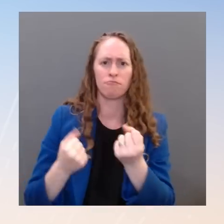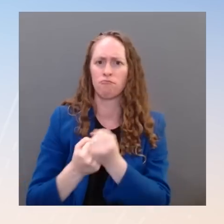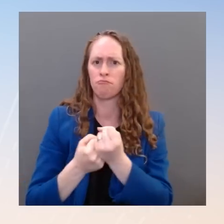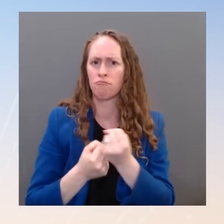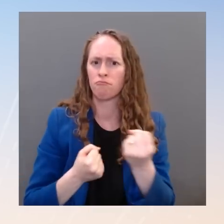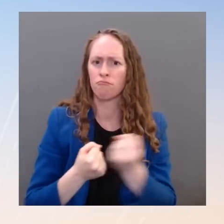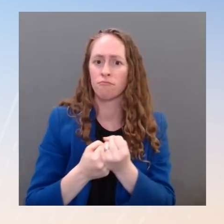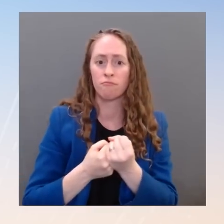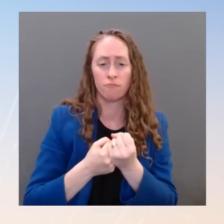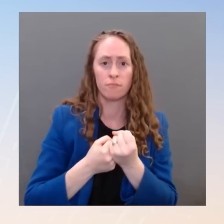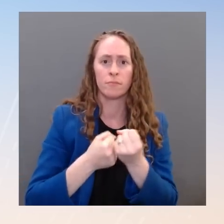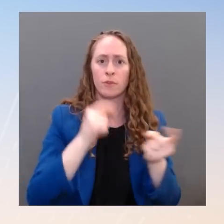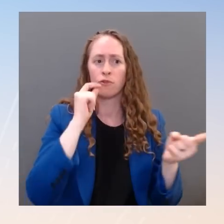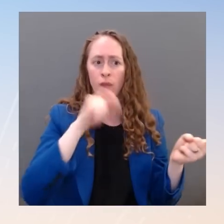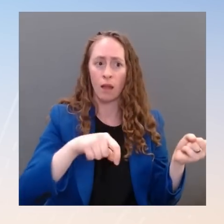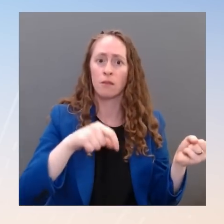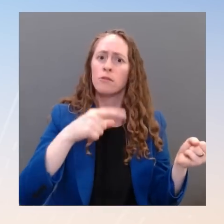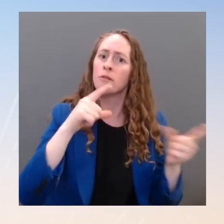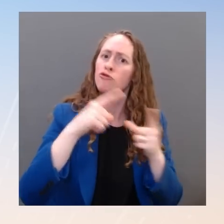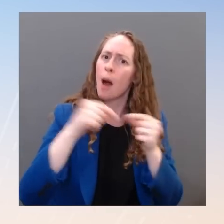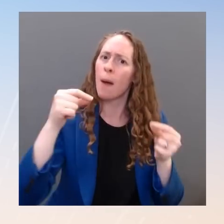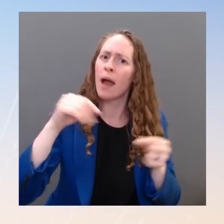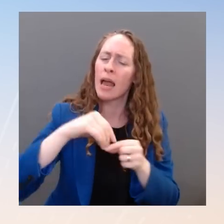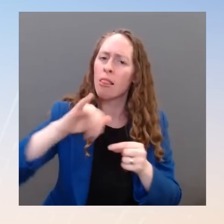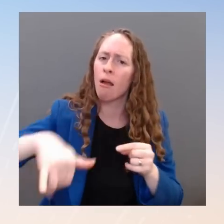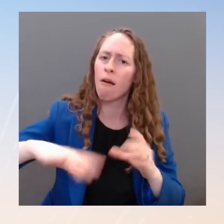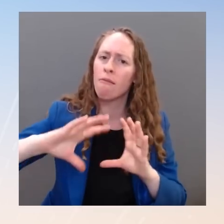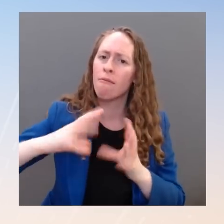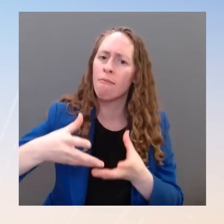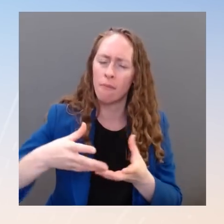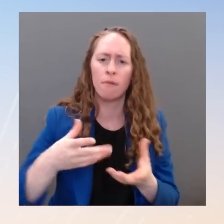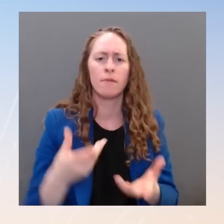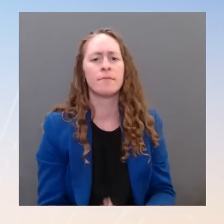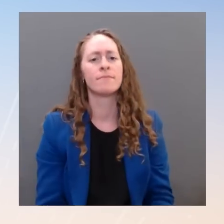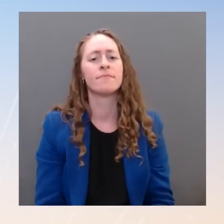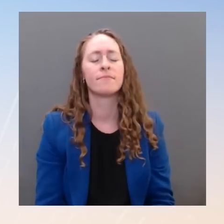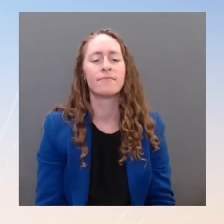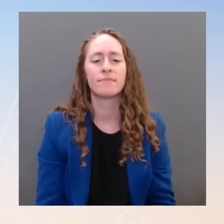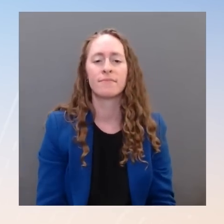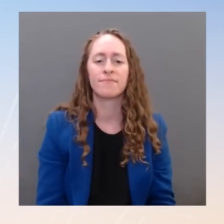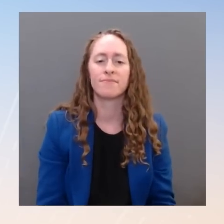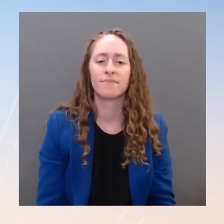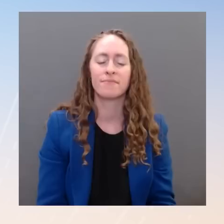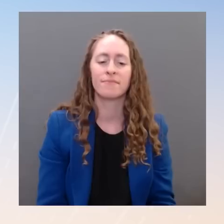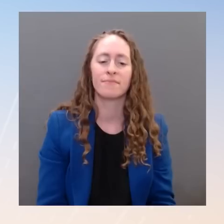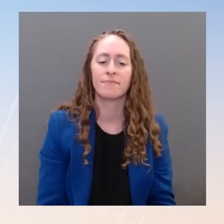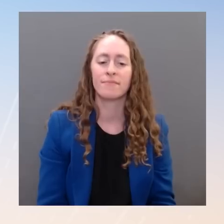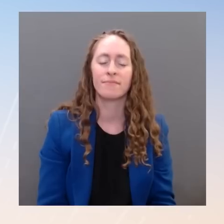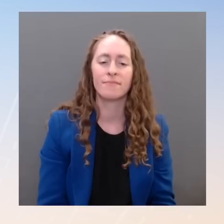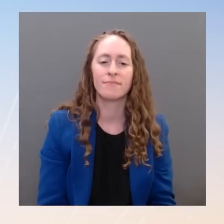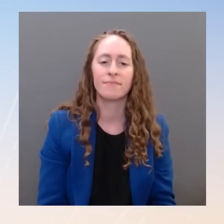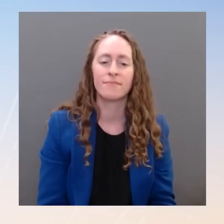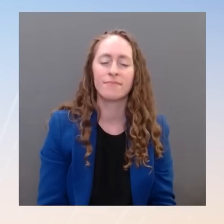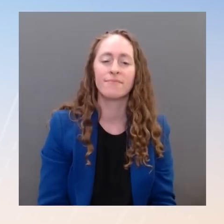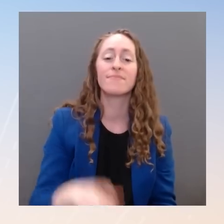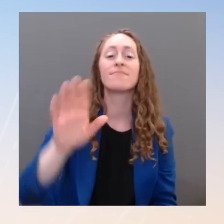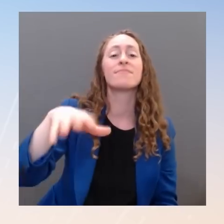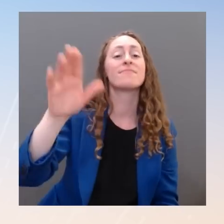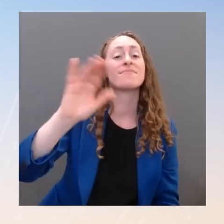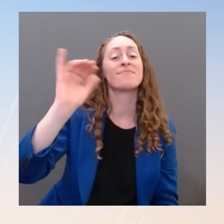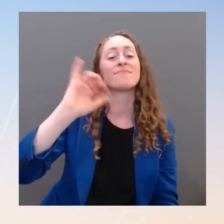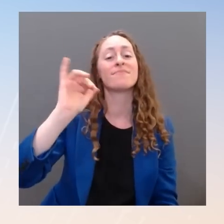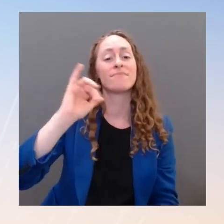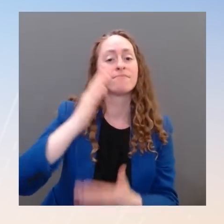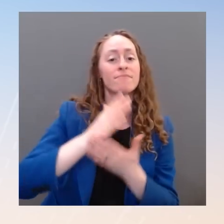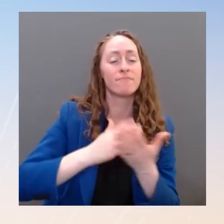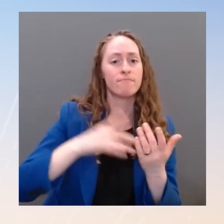only provided a range of assistance, but they've also agreed to divert some of the LNG resources to help Europe. So there's a number of